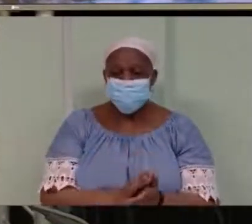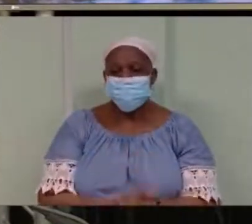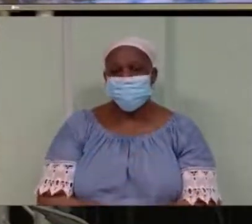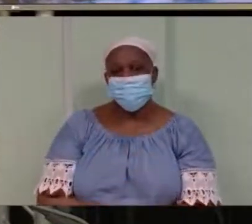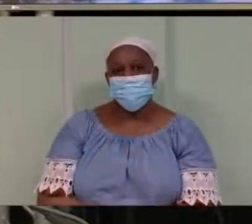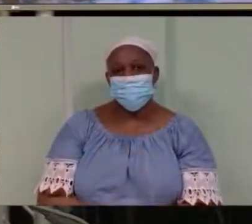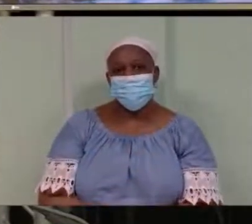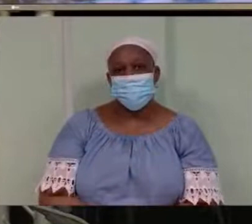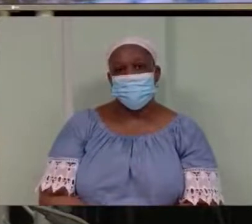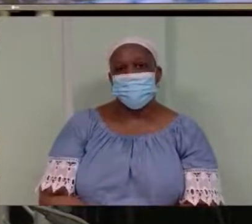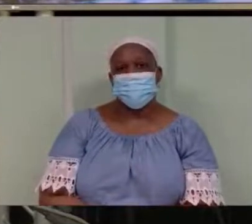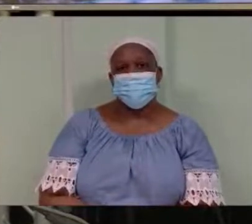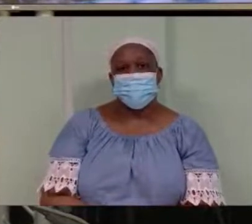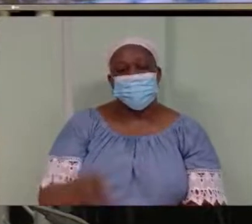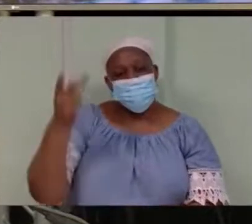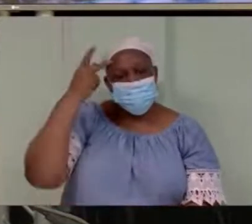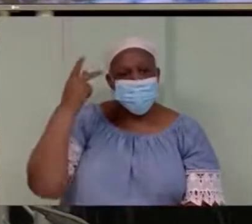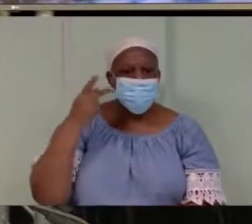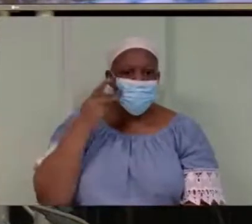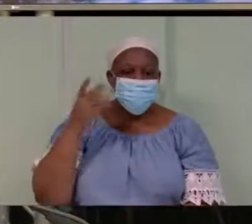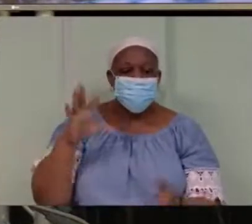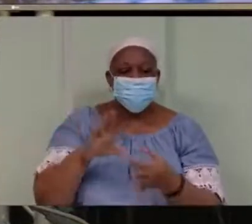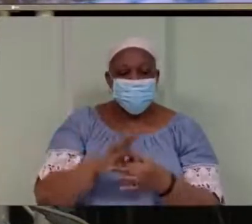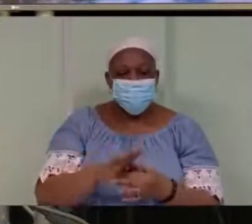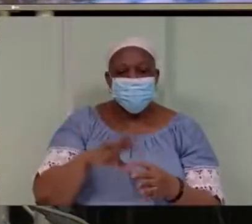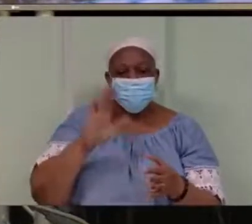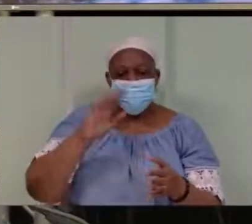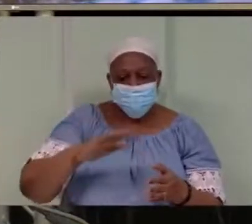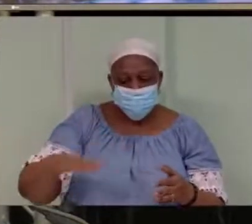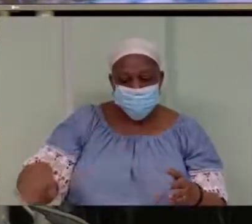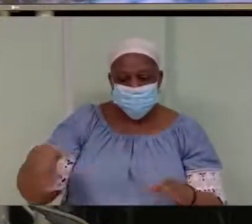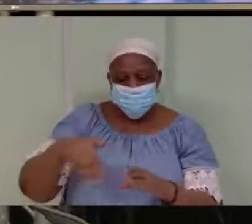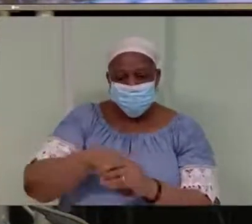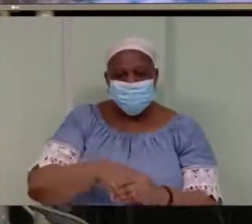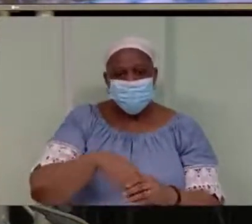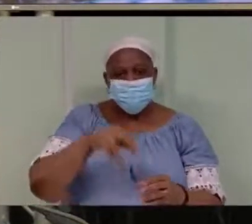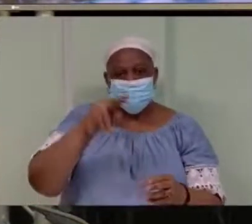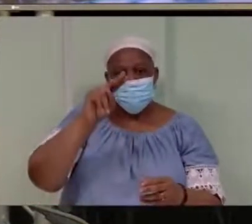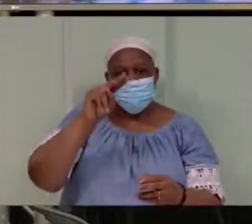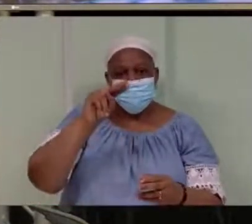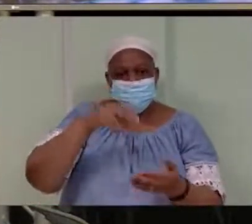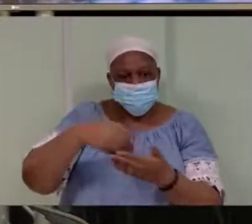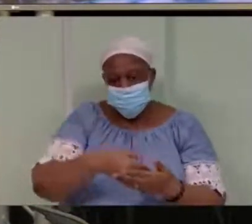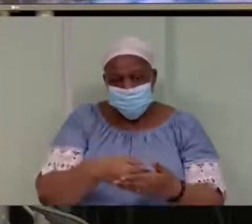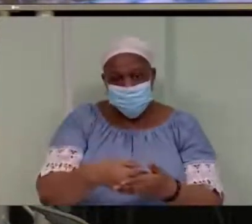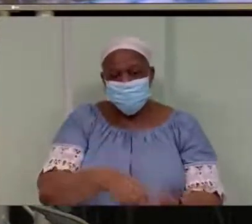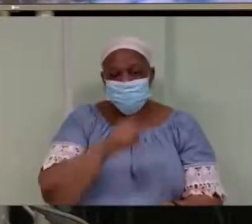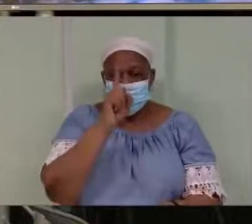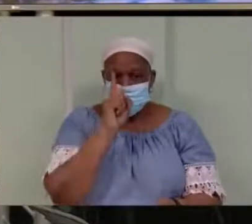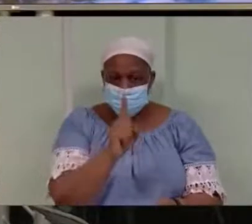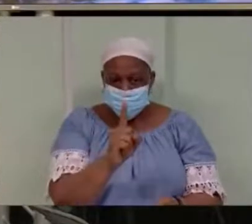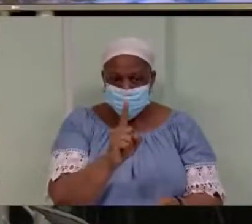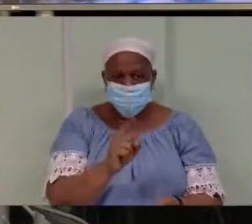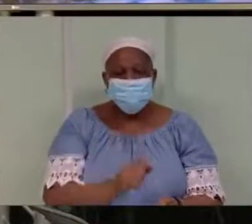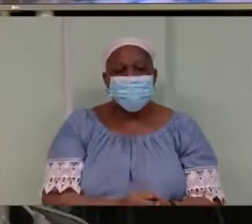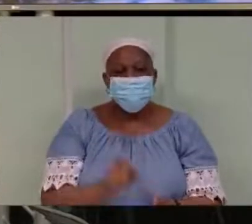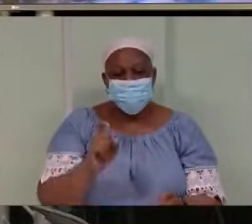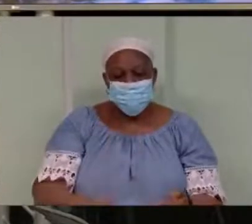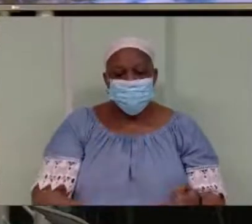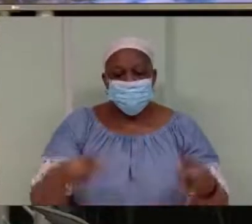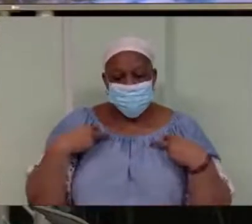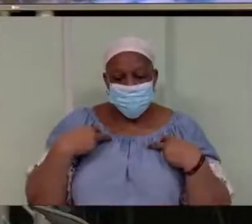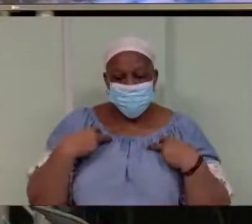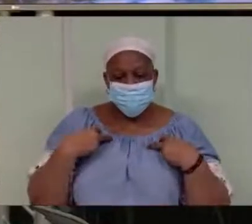nursery one are asked to have an extra blanket for the worker who is taking the baby from the parent